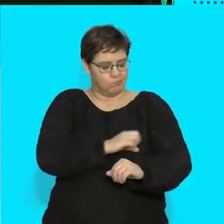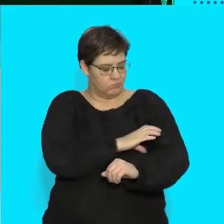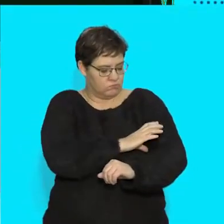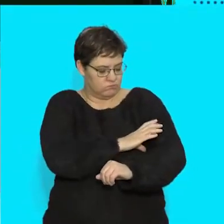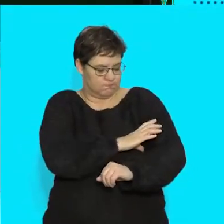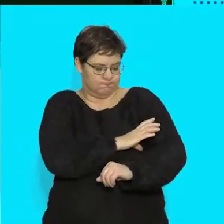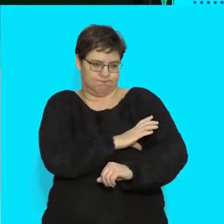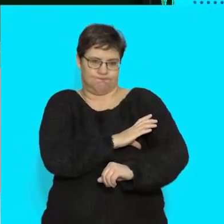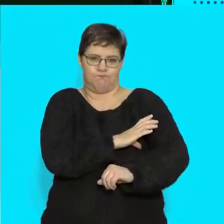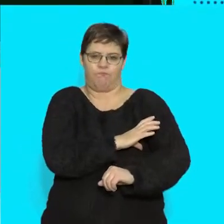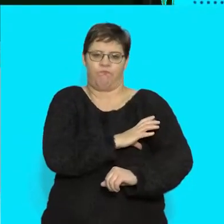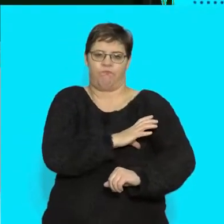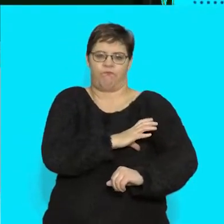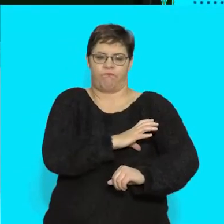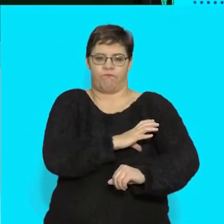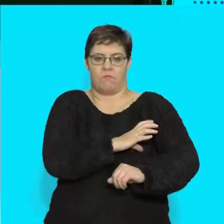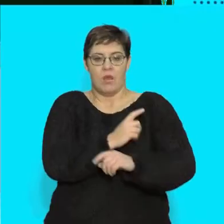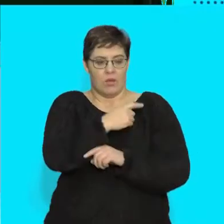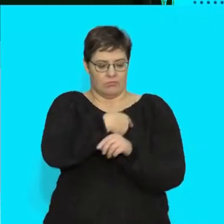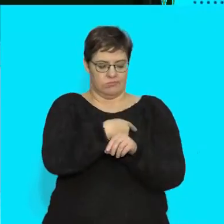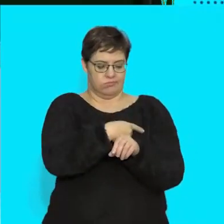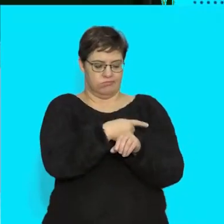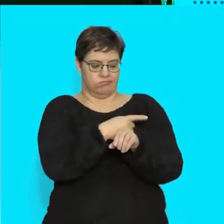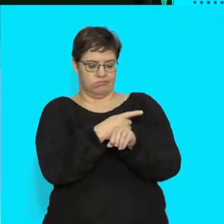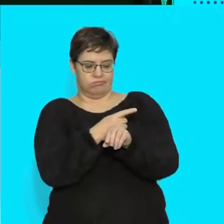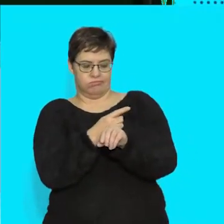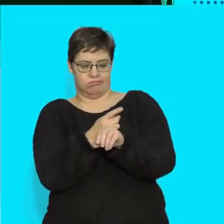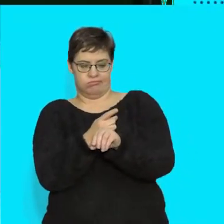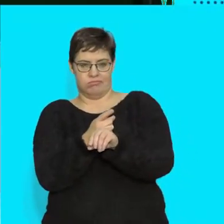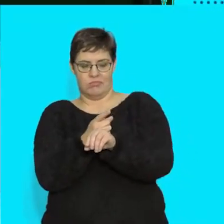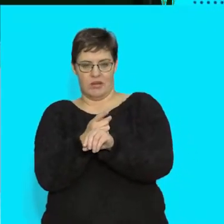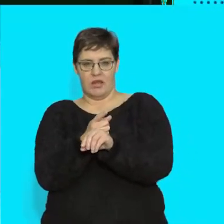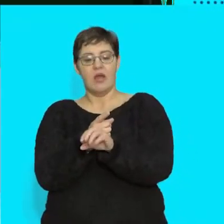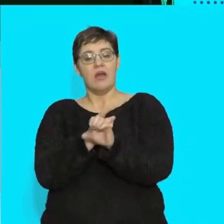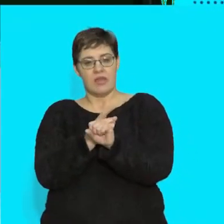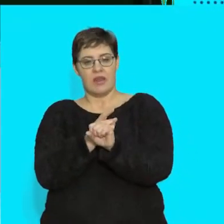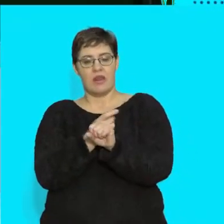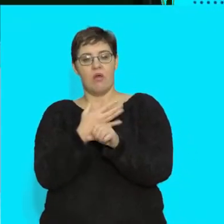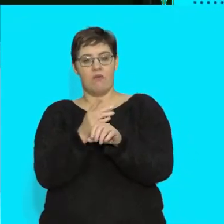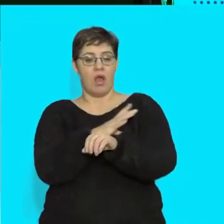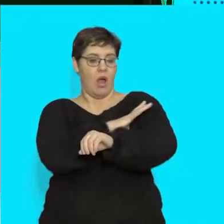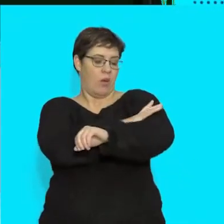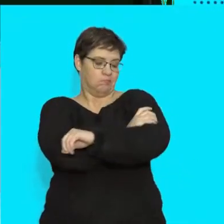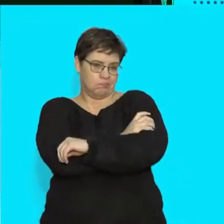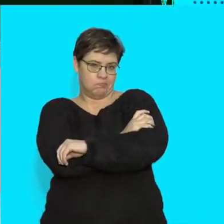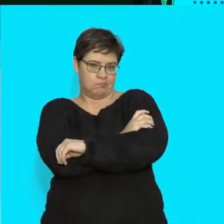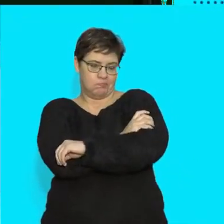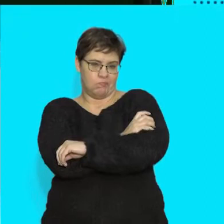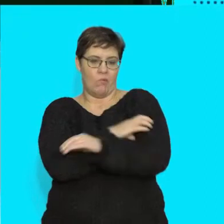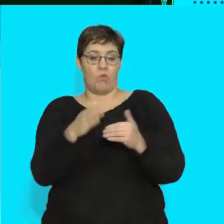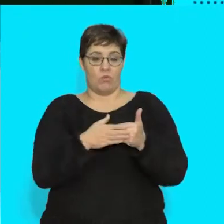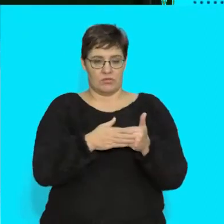cuff around there and they pump up the air, and basically what they're doing is they close off your blood vessel. All right, and then